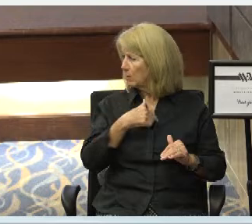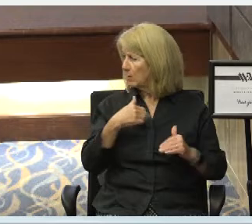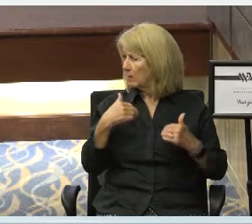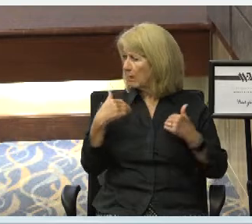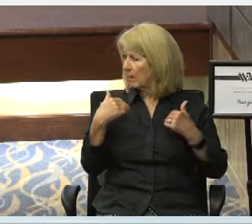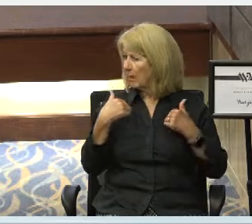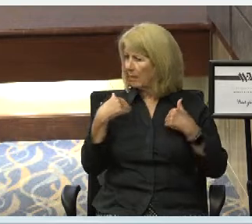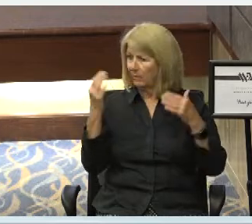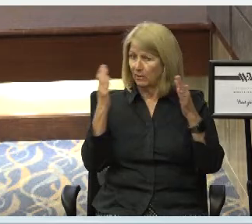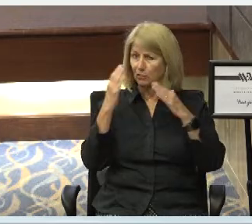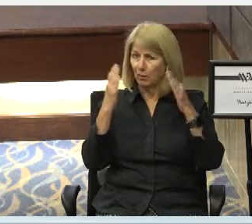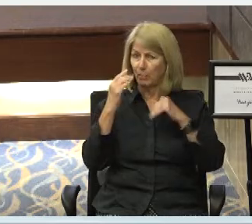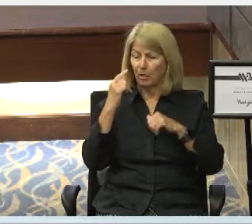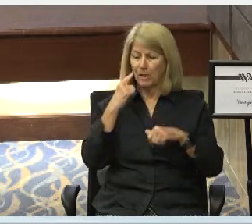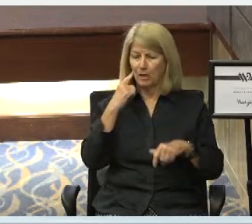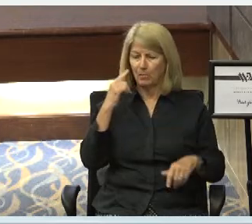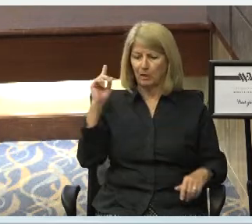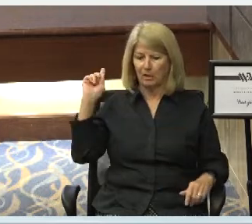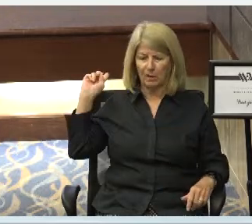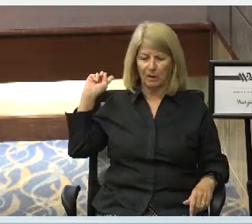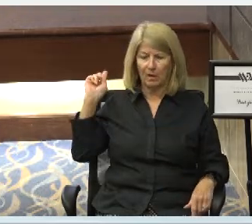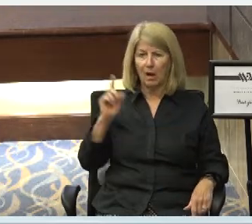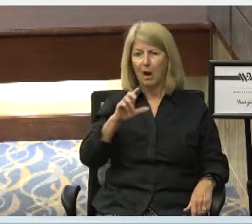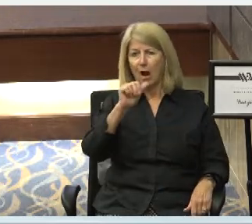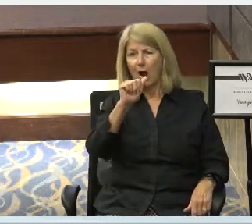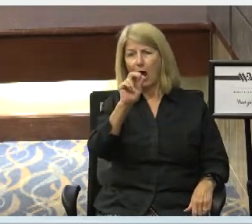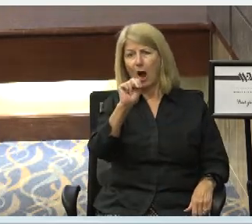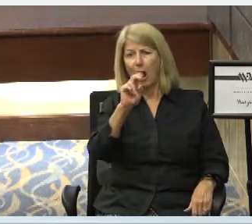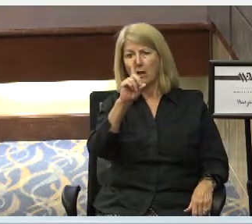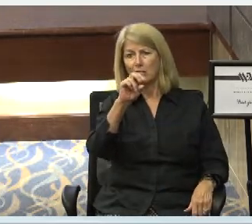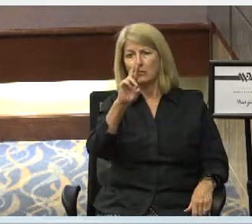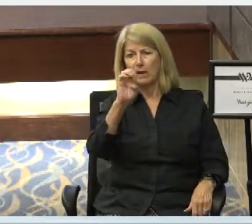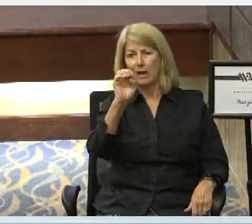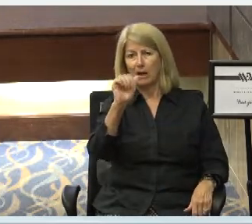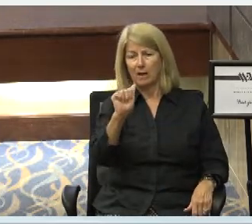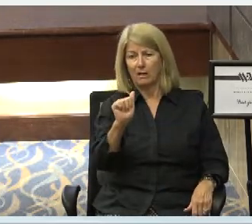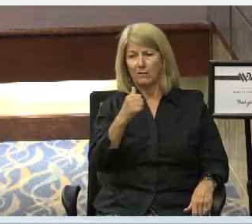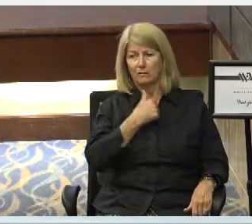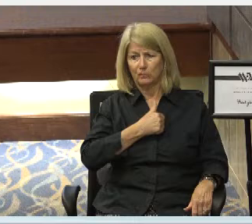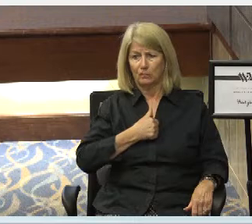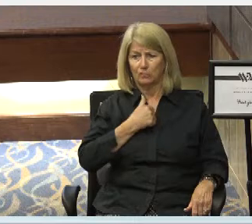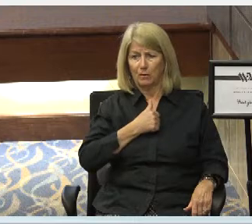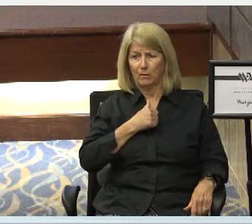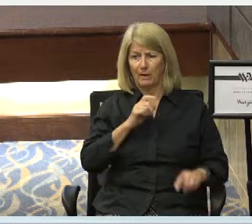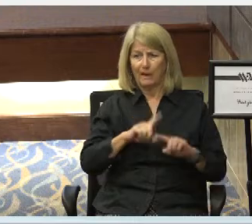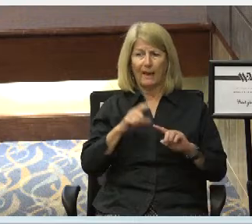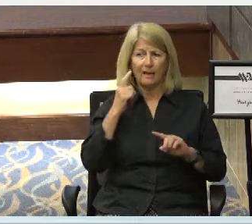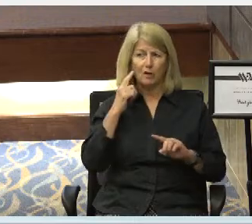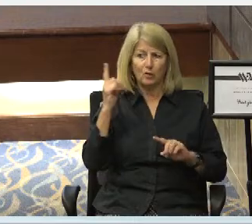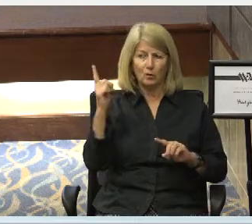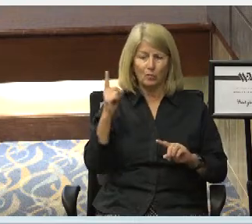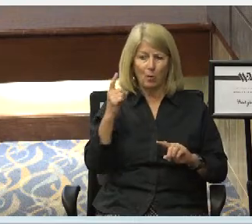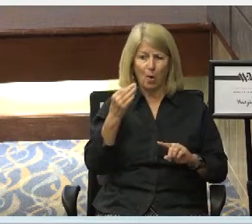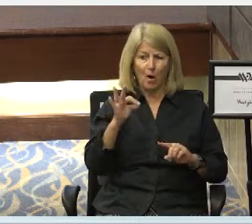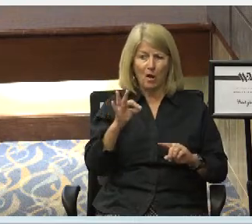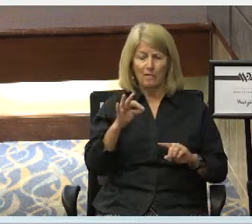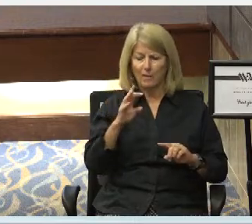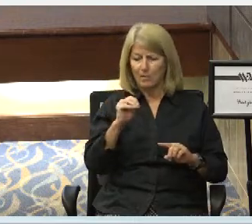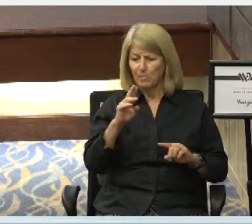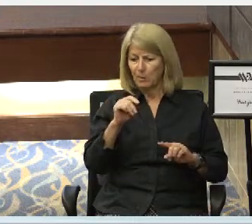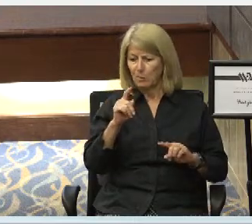Andrea. She's on Andrea, sorry about that. We can't hear you. mute. Is it on our end?